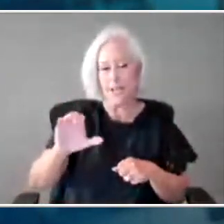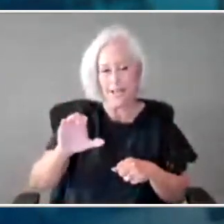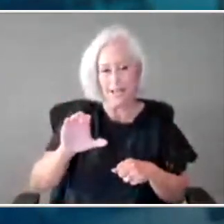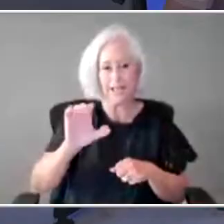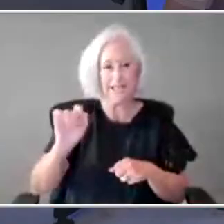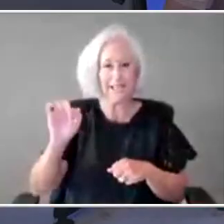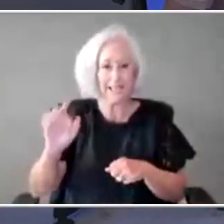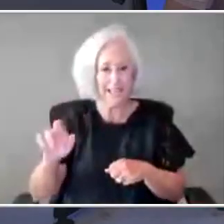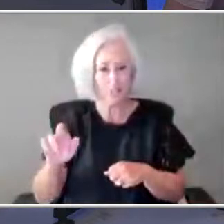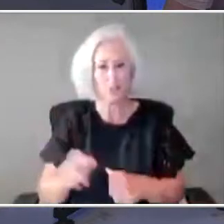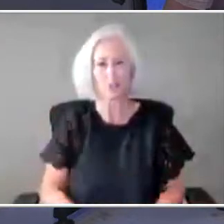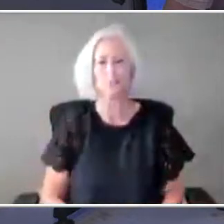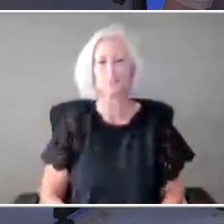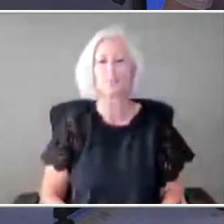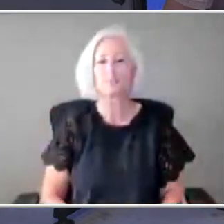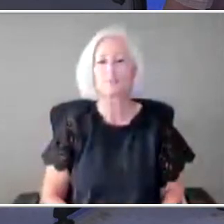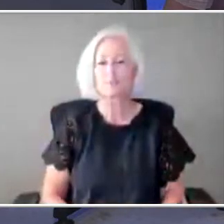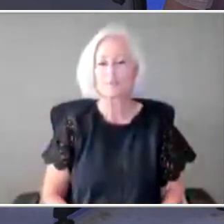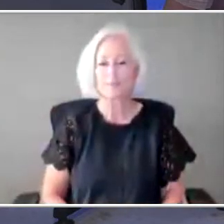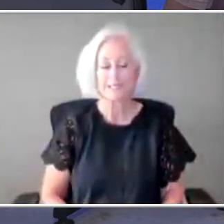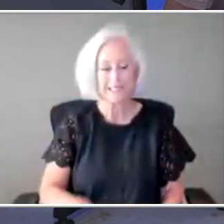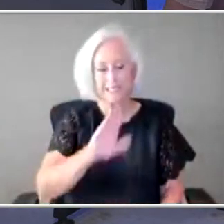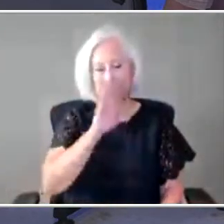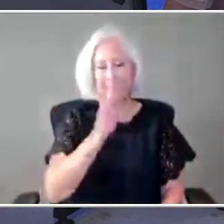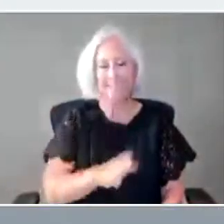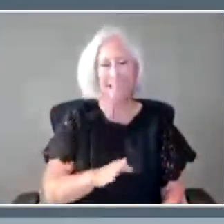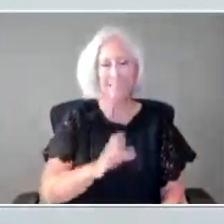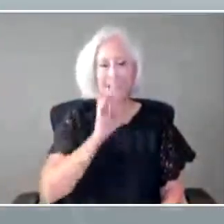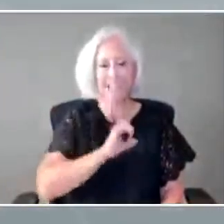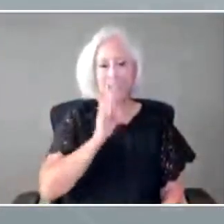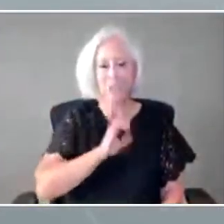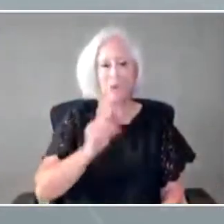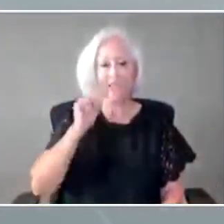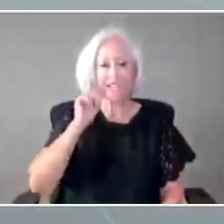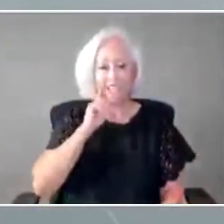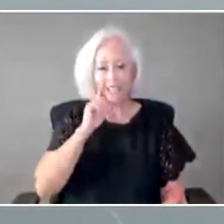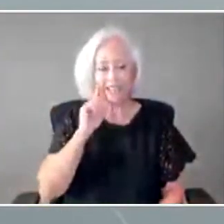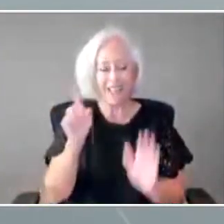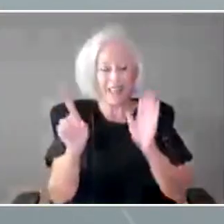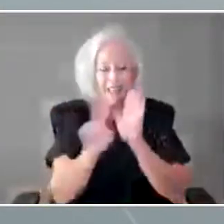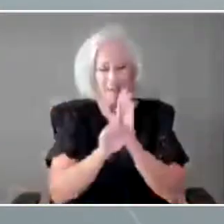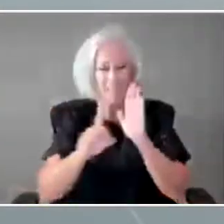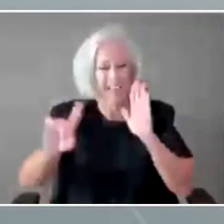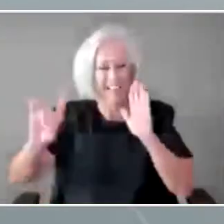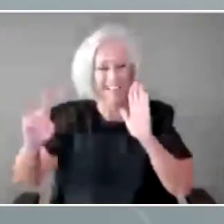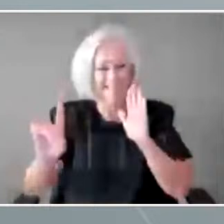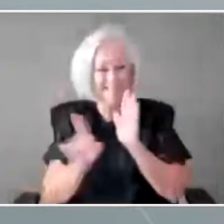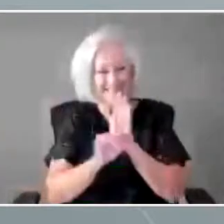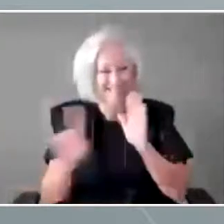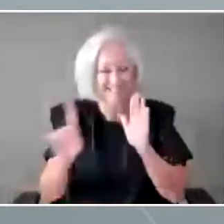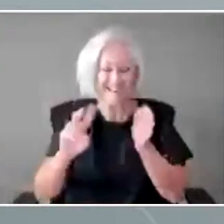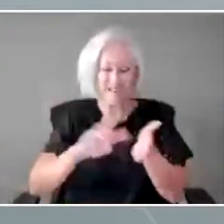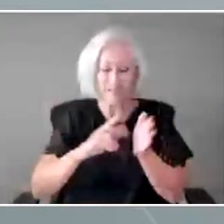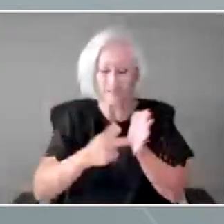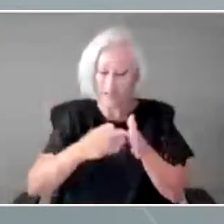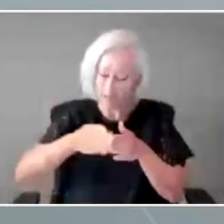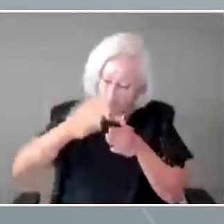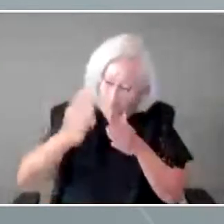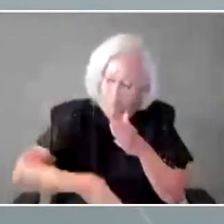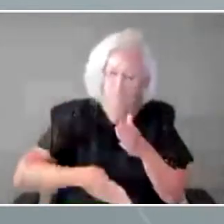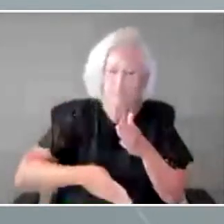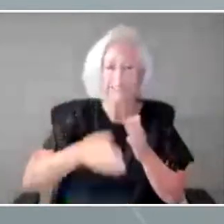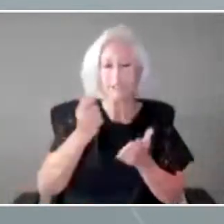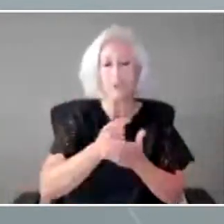well. I always say it never gets old hearing the sound of that bell ringing, marking the end of treatment. What was this moment like for you, Tracey? Oh my gosh,